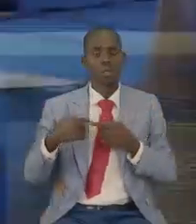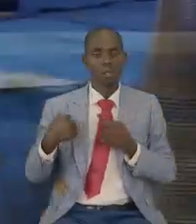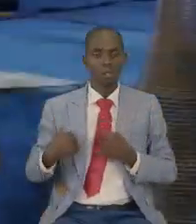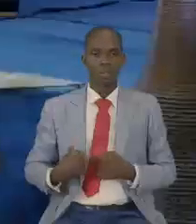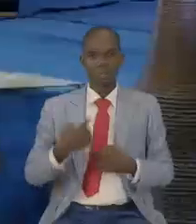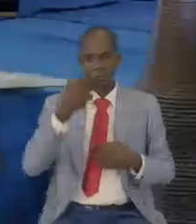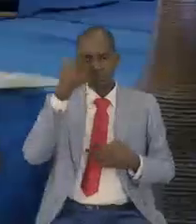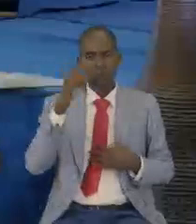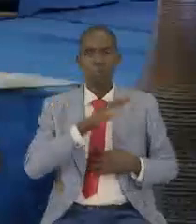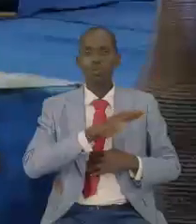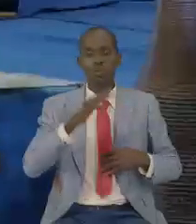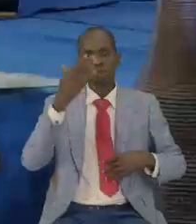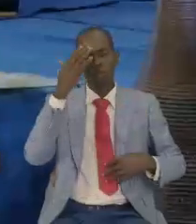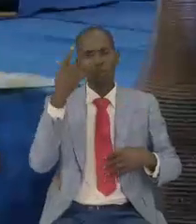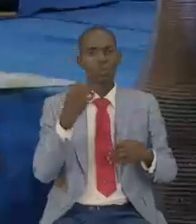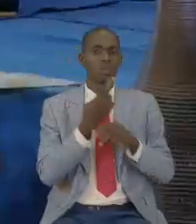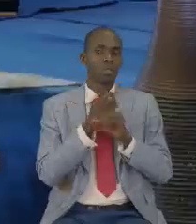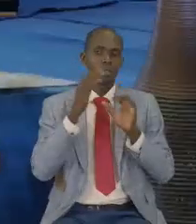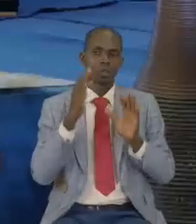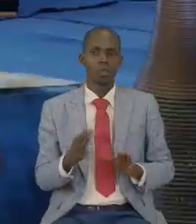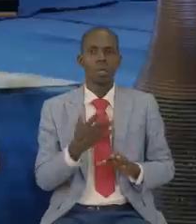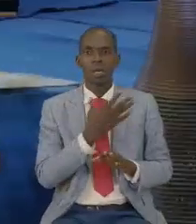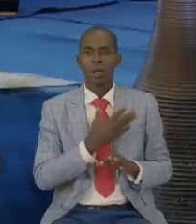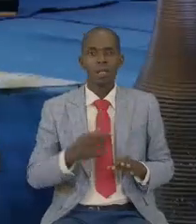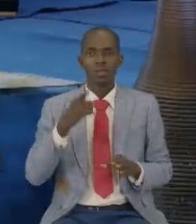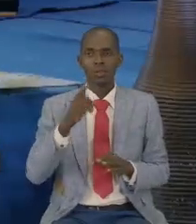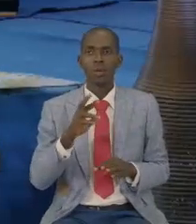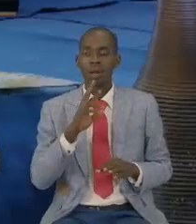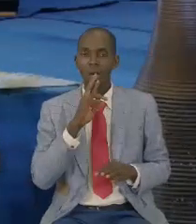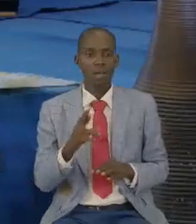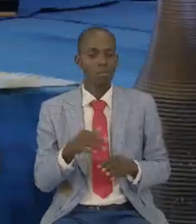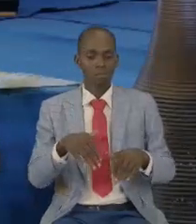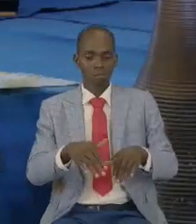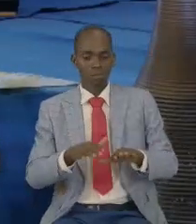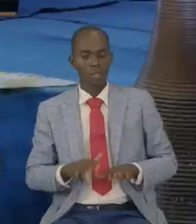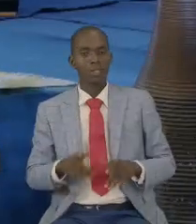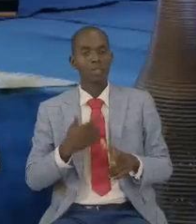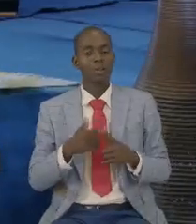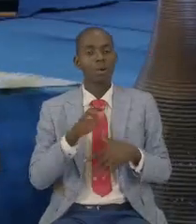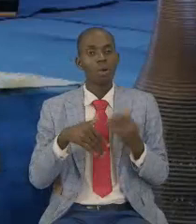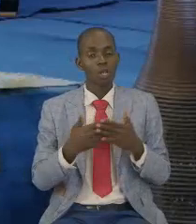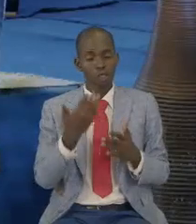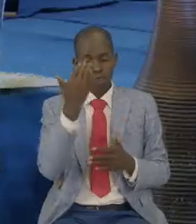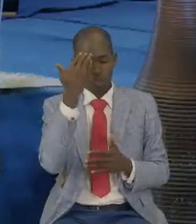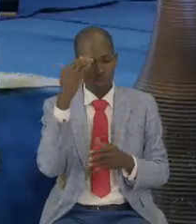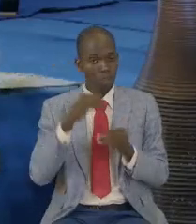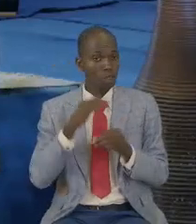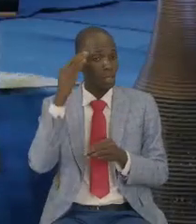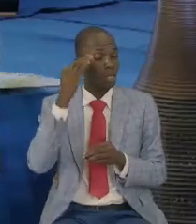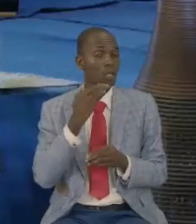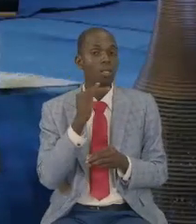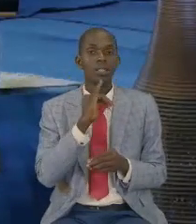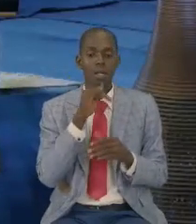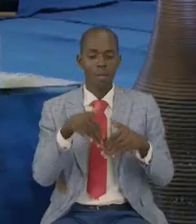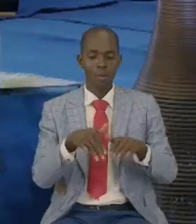and your encyclopedia in your head is buried with you, and you appear on the other side. Then you're trying to find